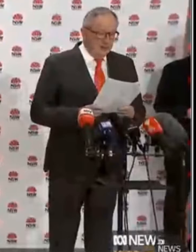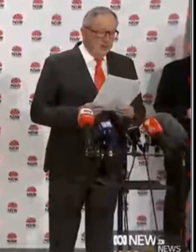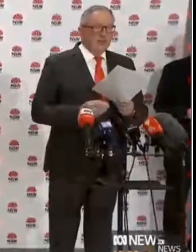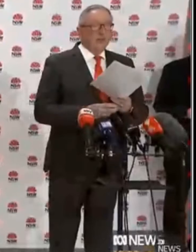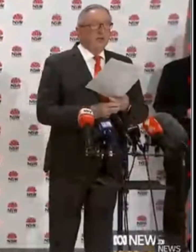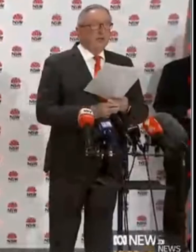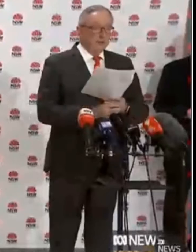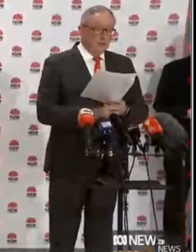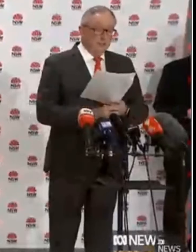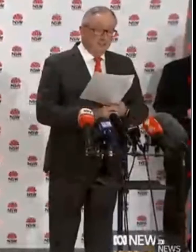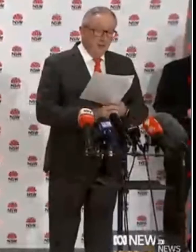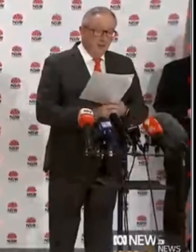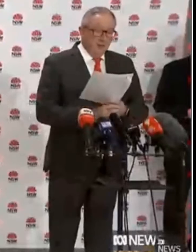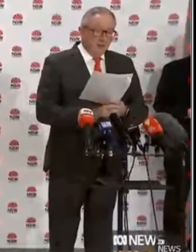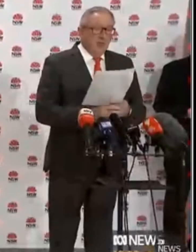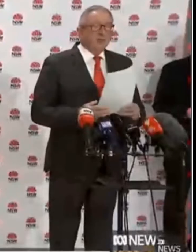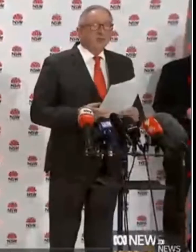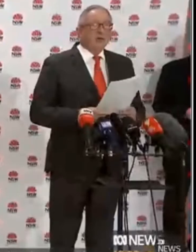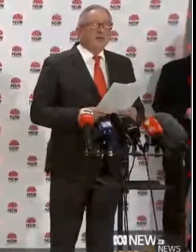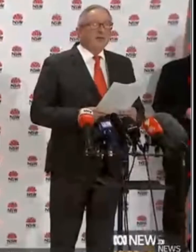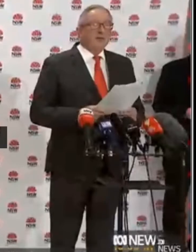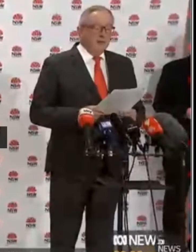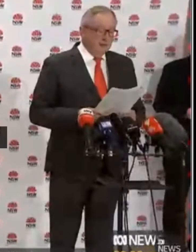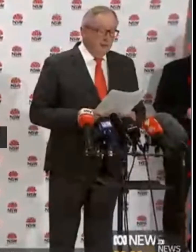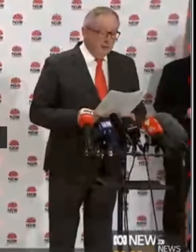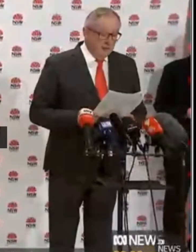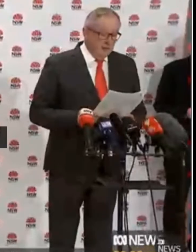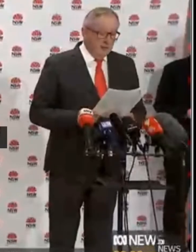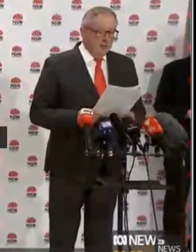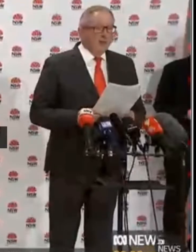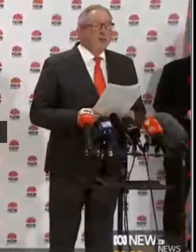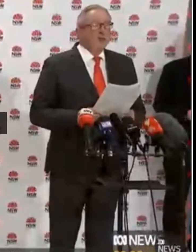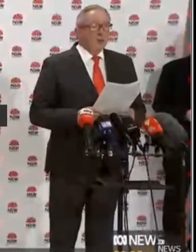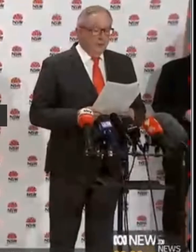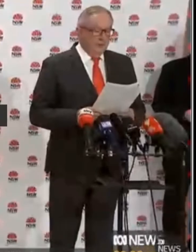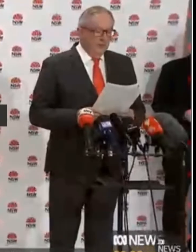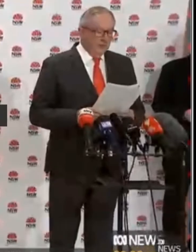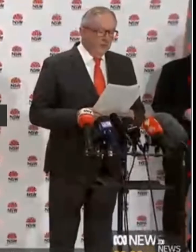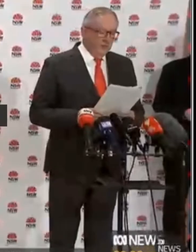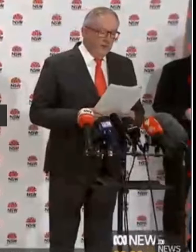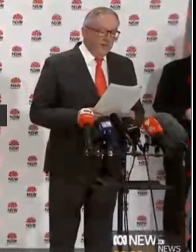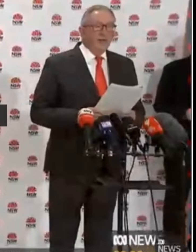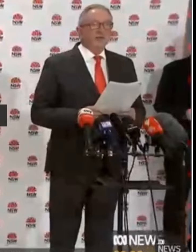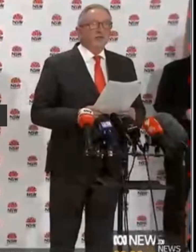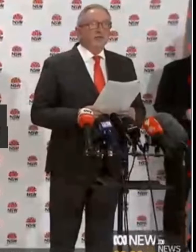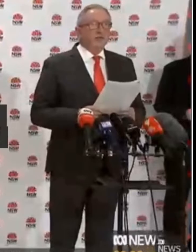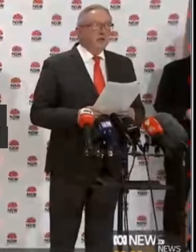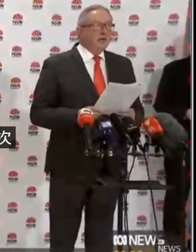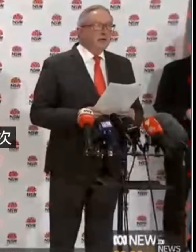in New South Wales. So to 8 p.m. last night, we had